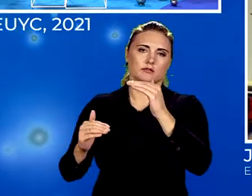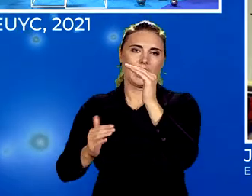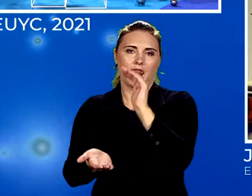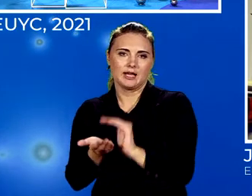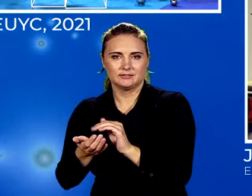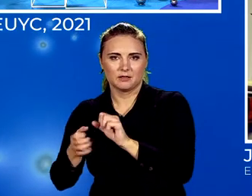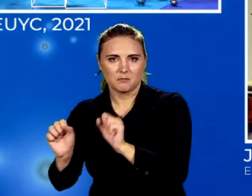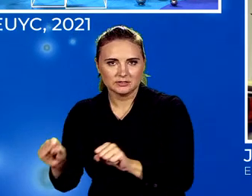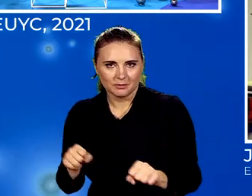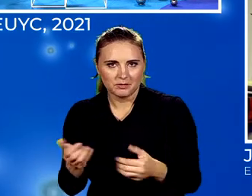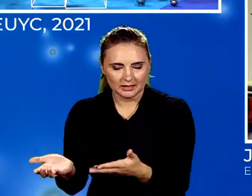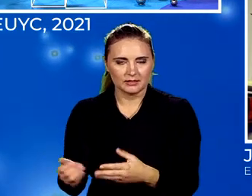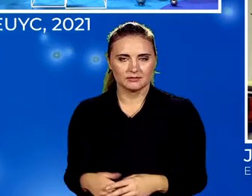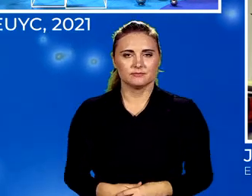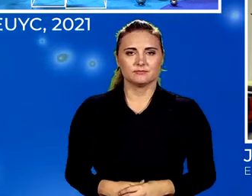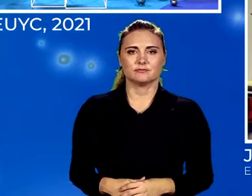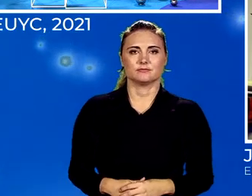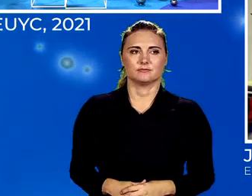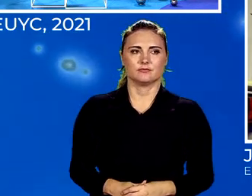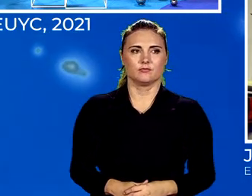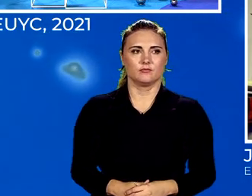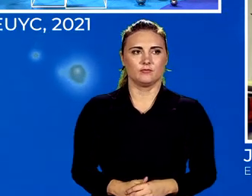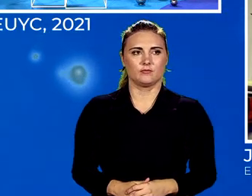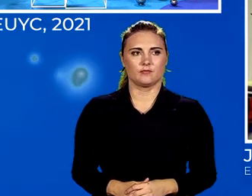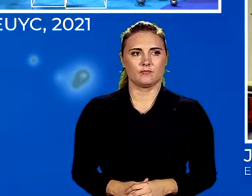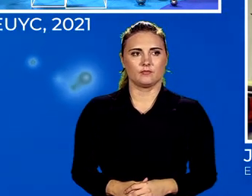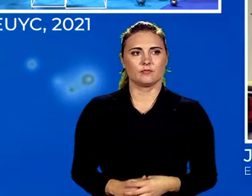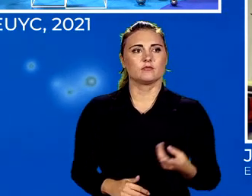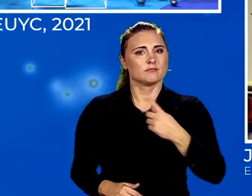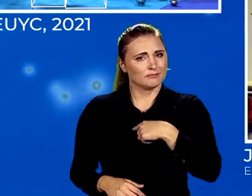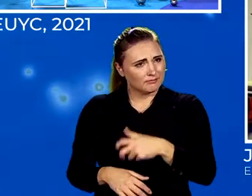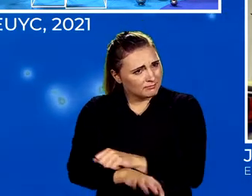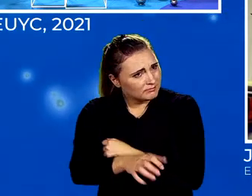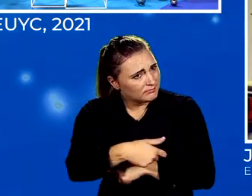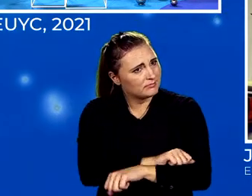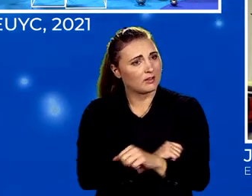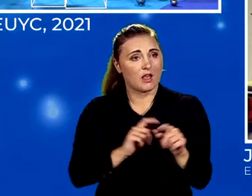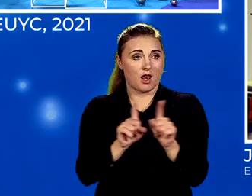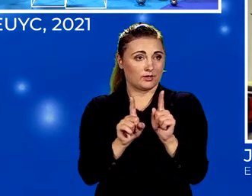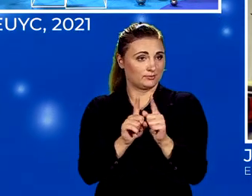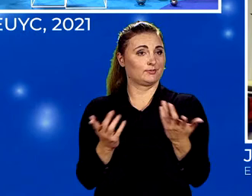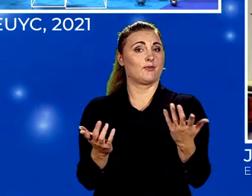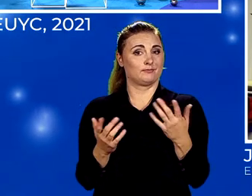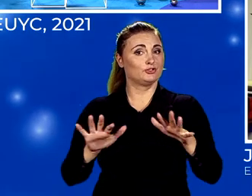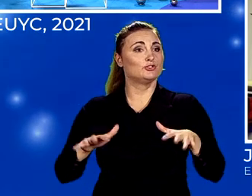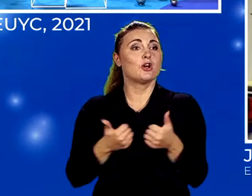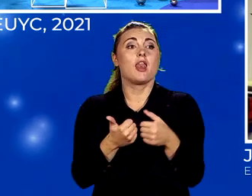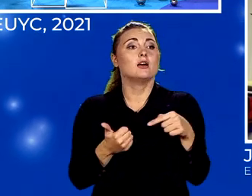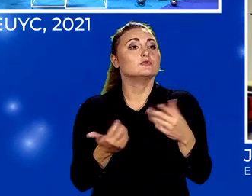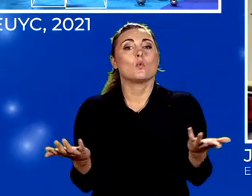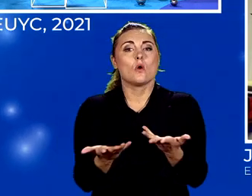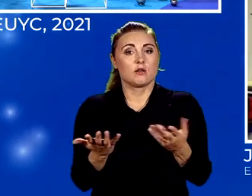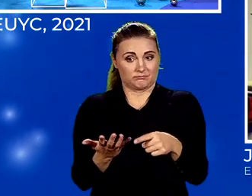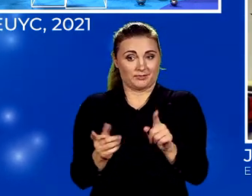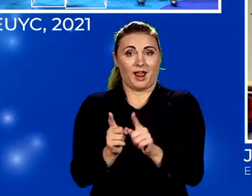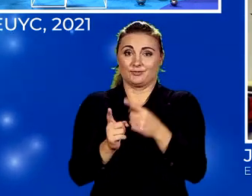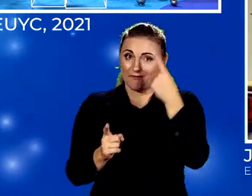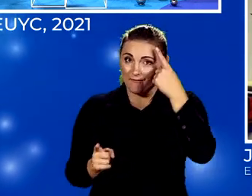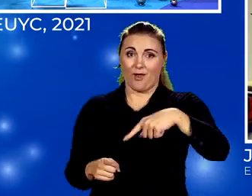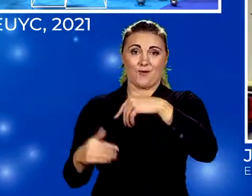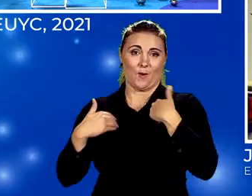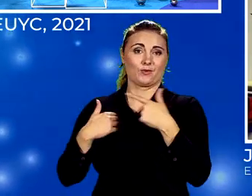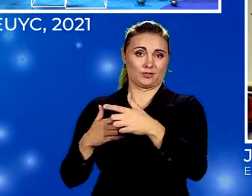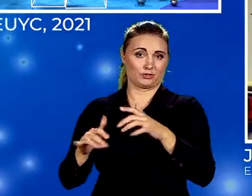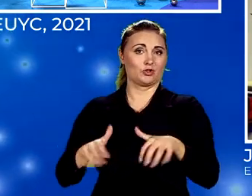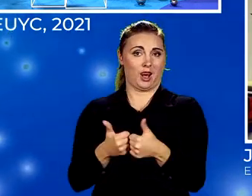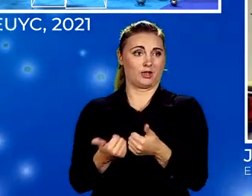think we did our best. It was also a challenge for us because as a board is as well, we